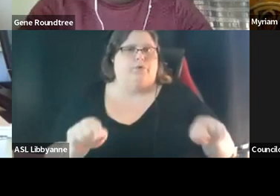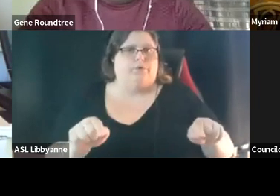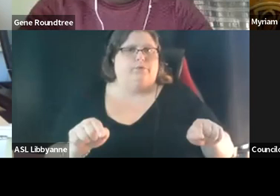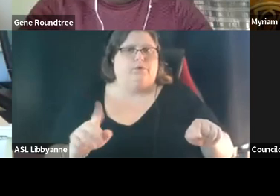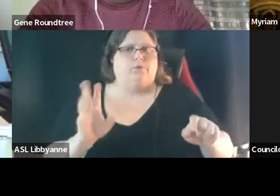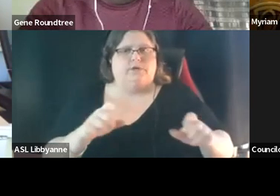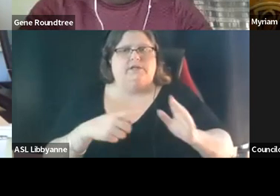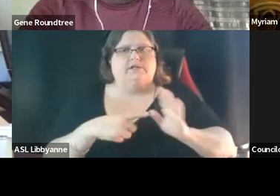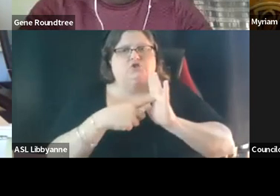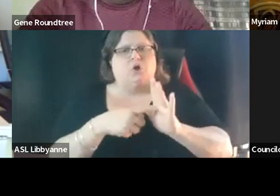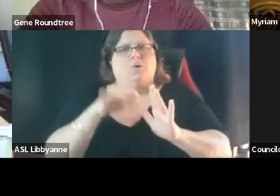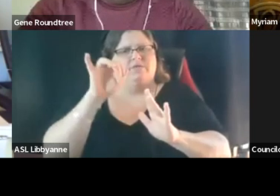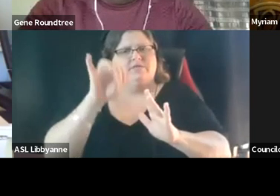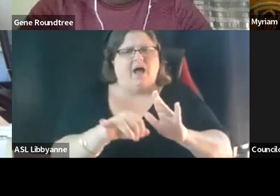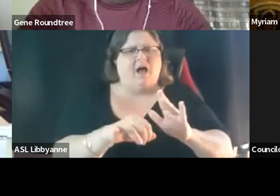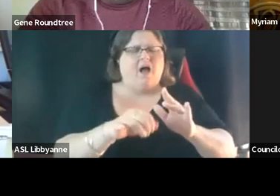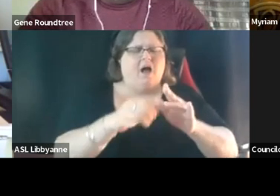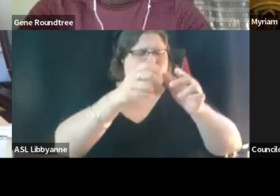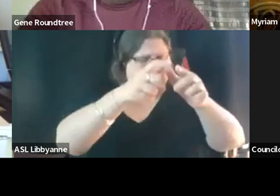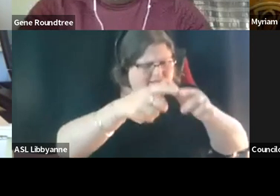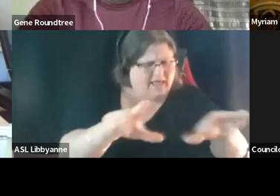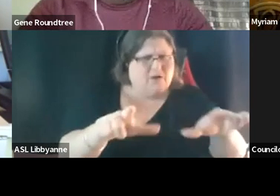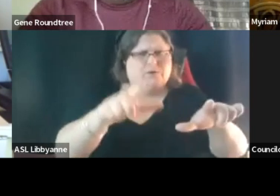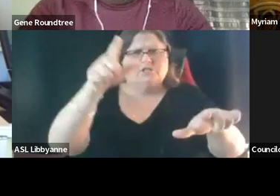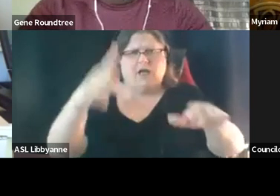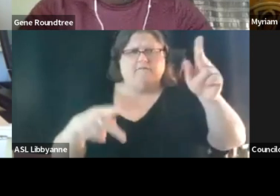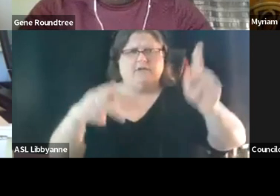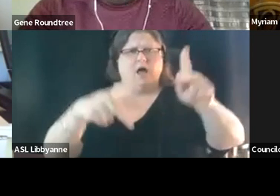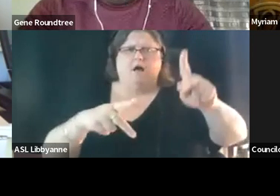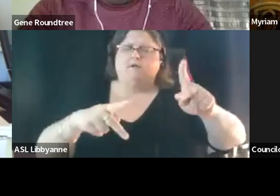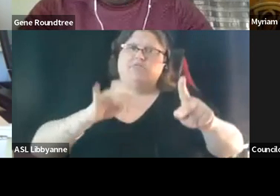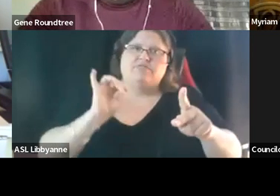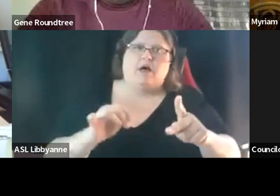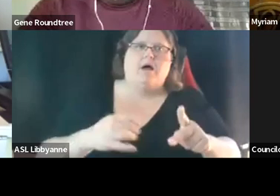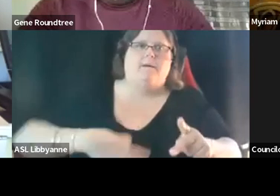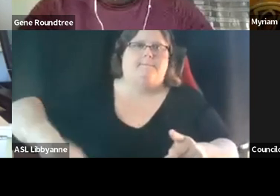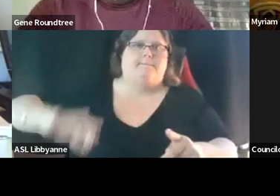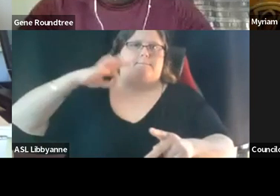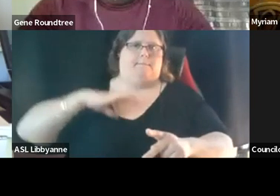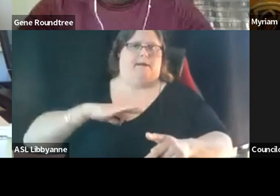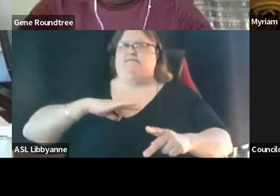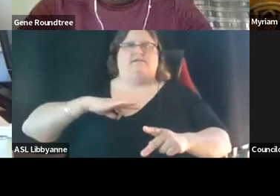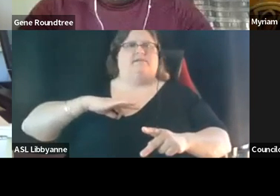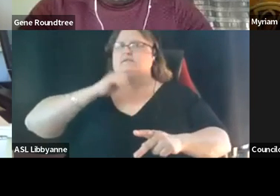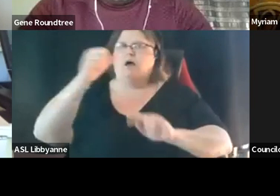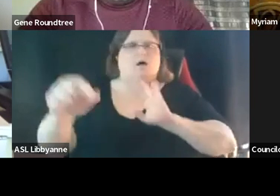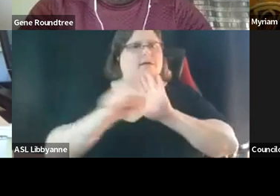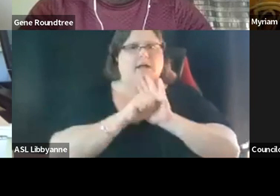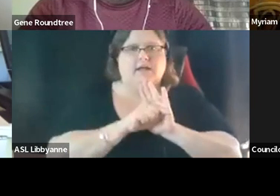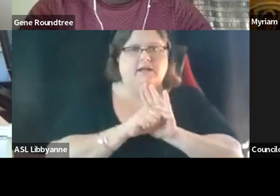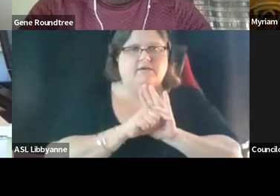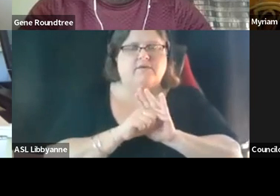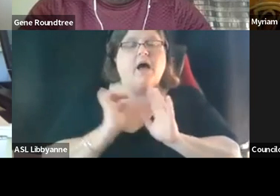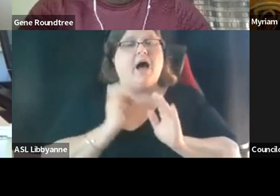facts as an asset, not a deficit. Our students bring to school tremendous